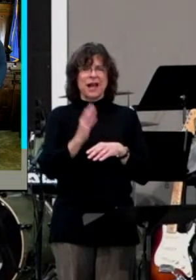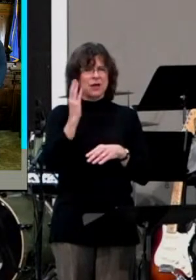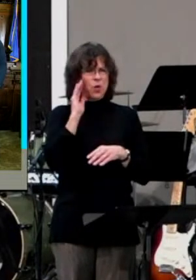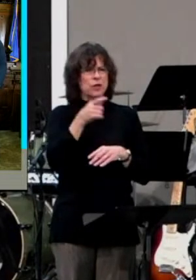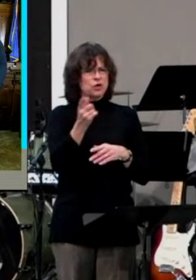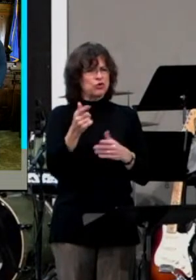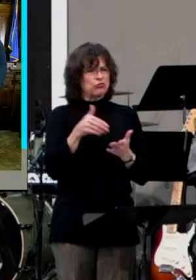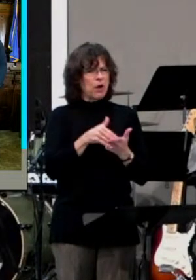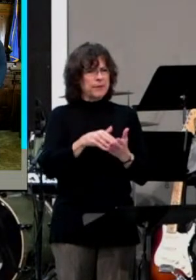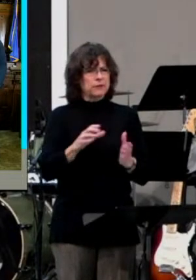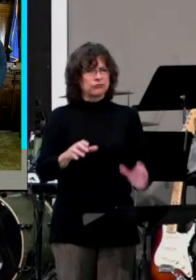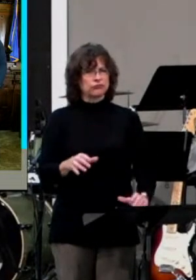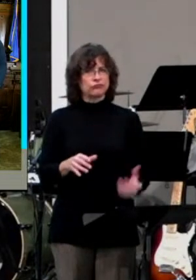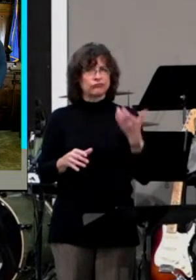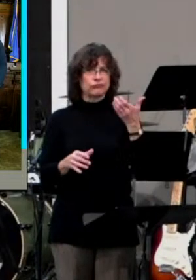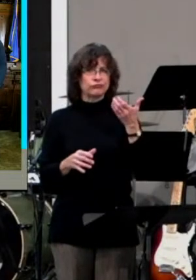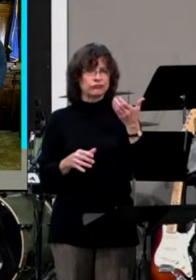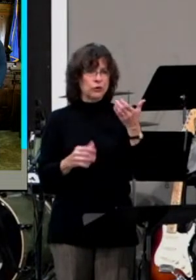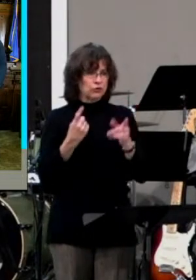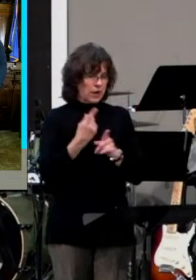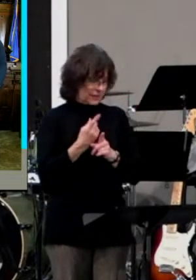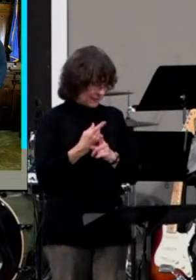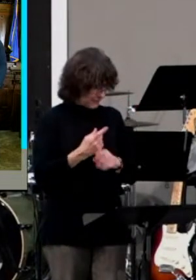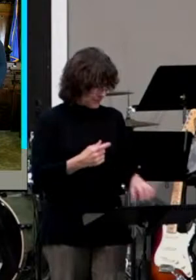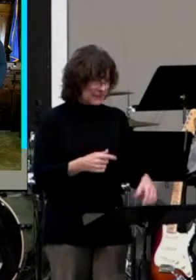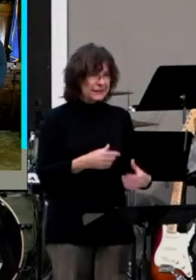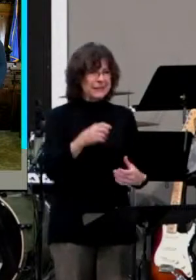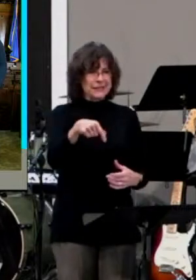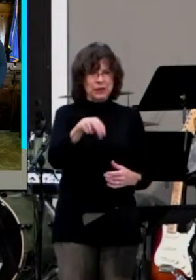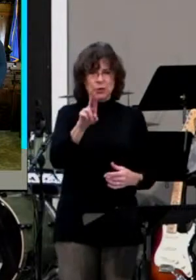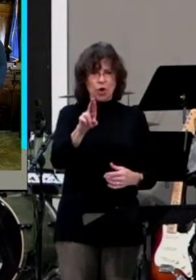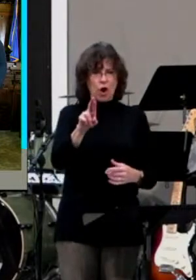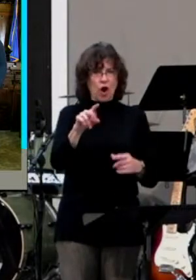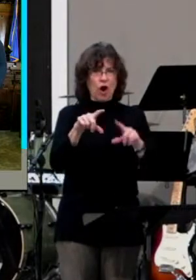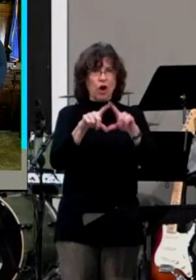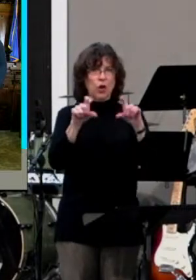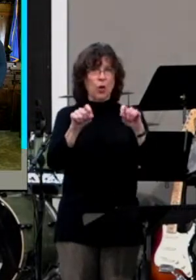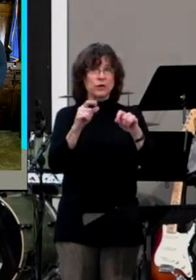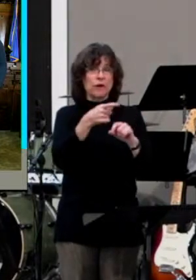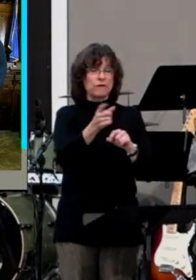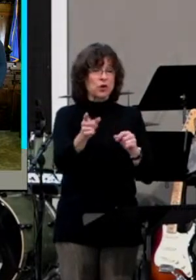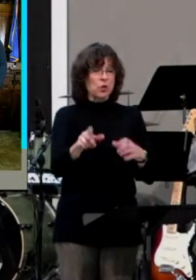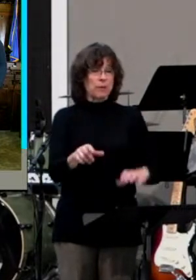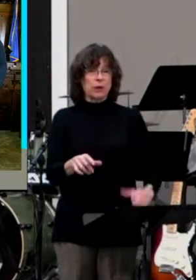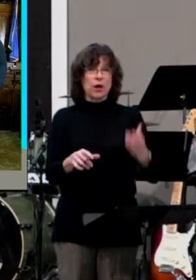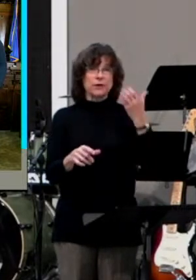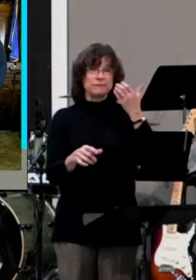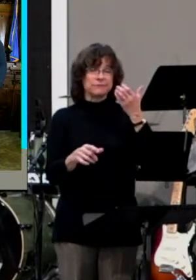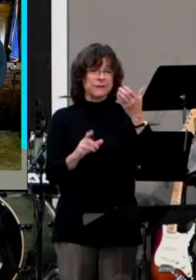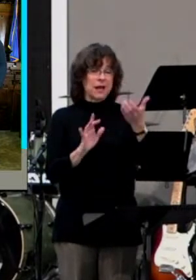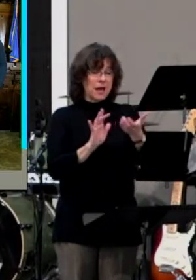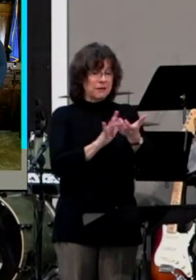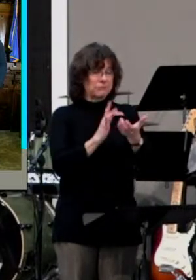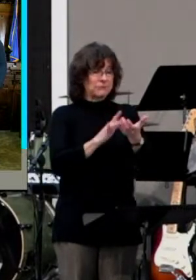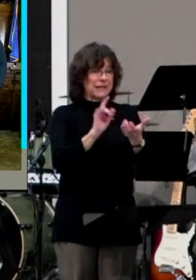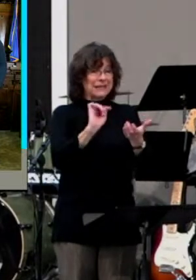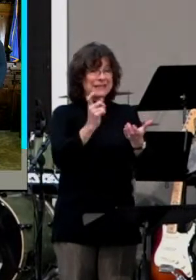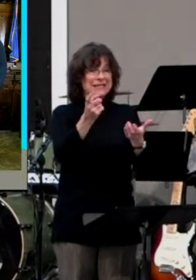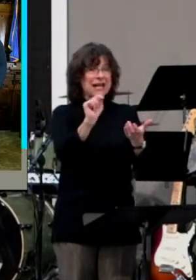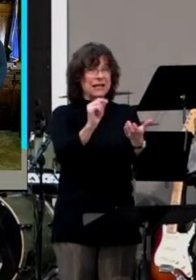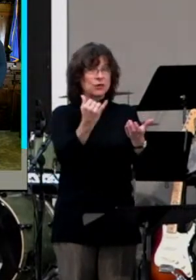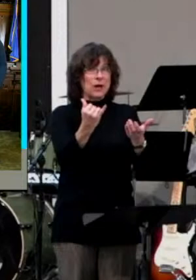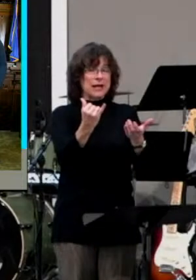common, right? Because the QR code's all over the place. If you would pull out your cell phone and open up a text message for